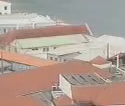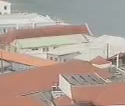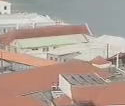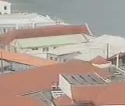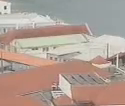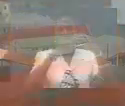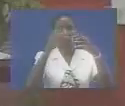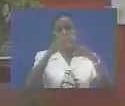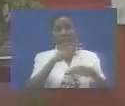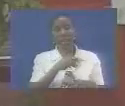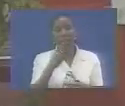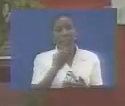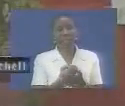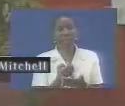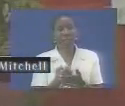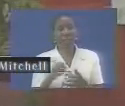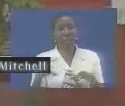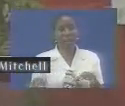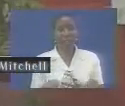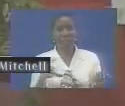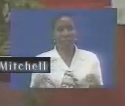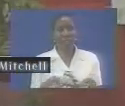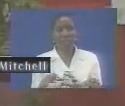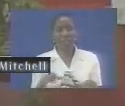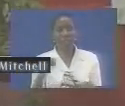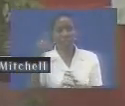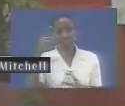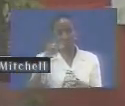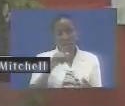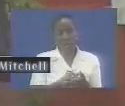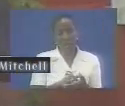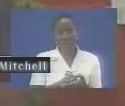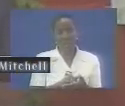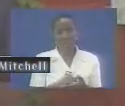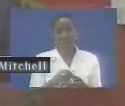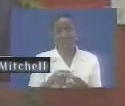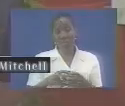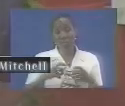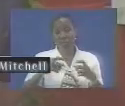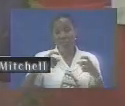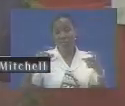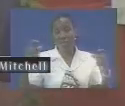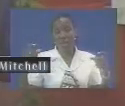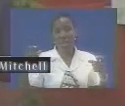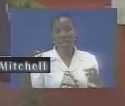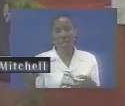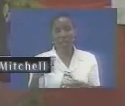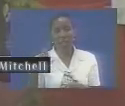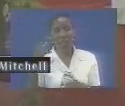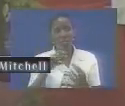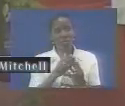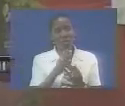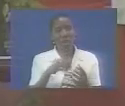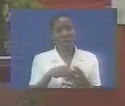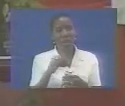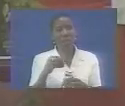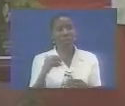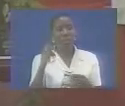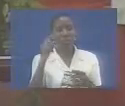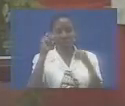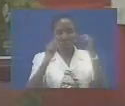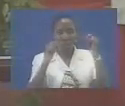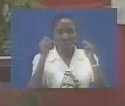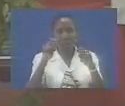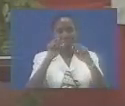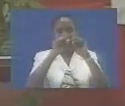activity. To achieve this objective, Mr. Speaker, greater efficiency will be required throughout the regulatory systems.